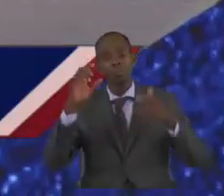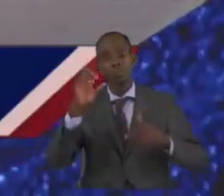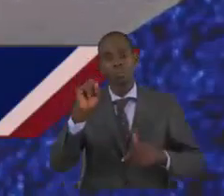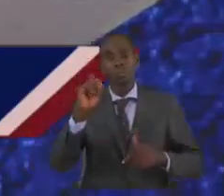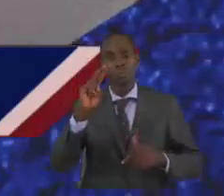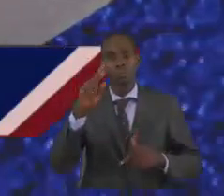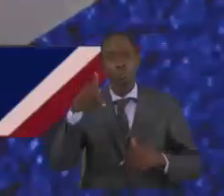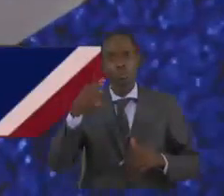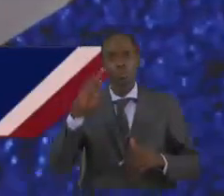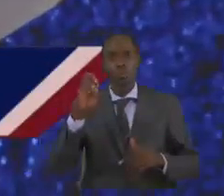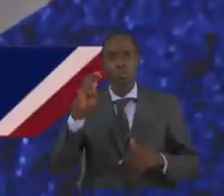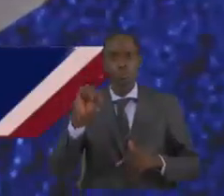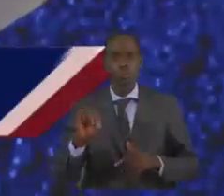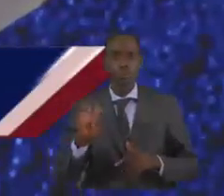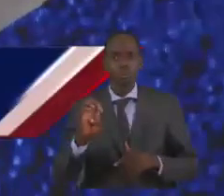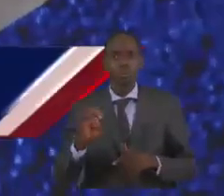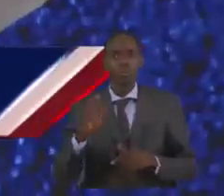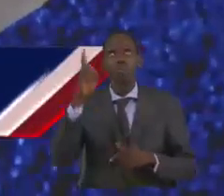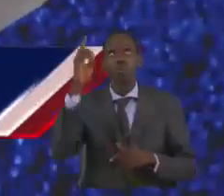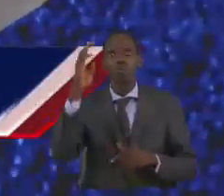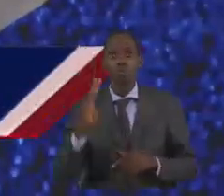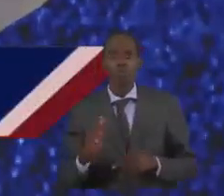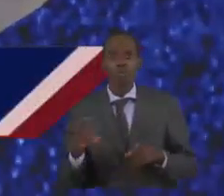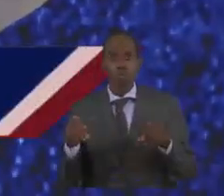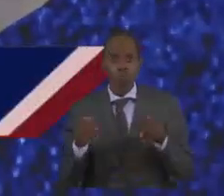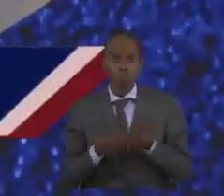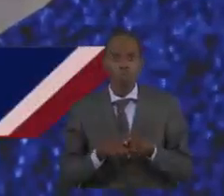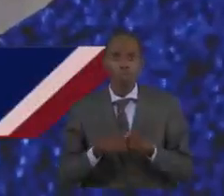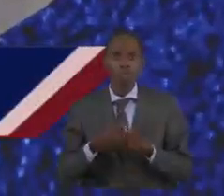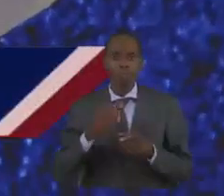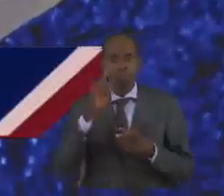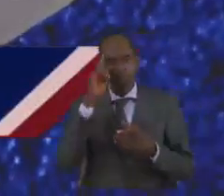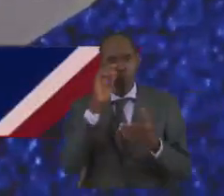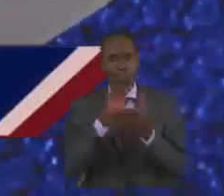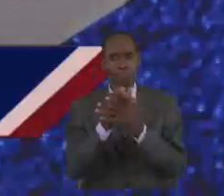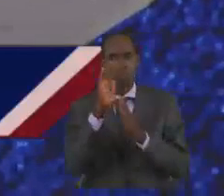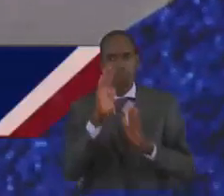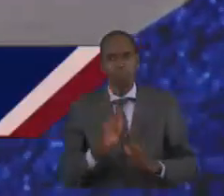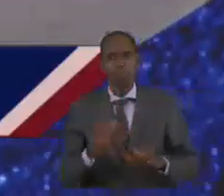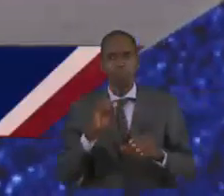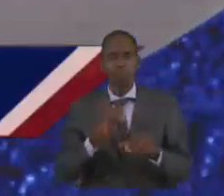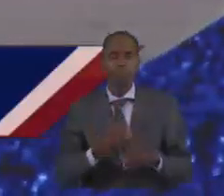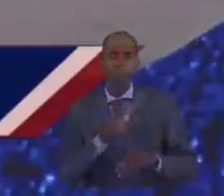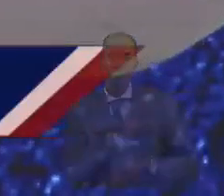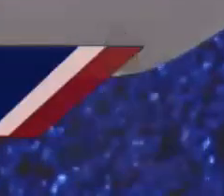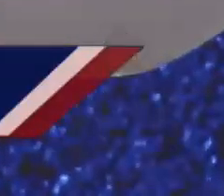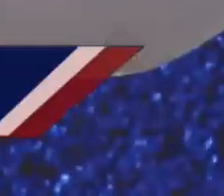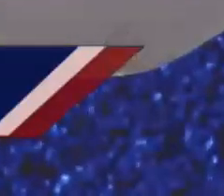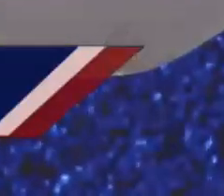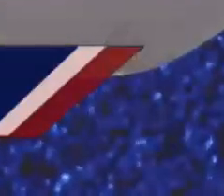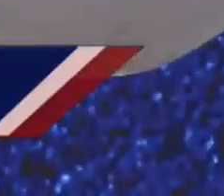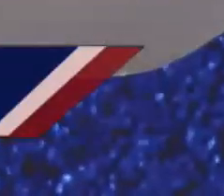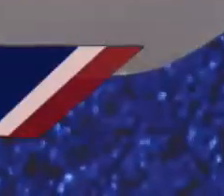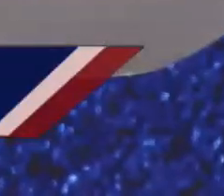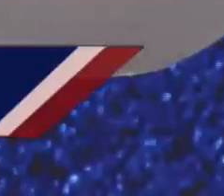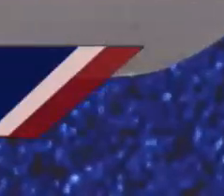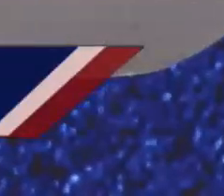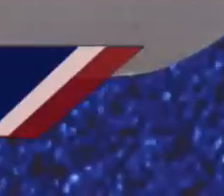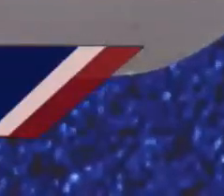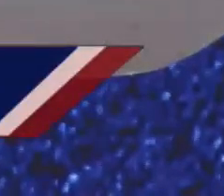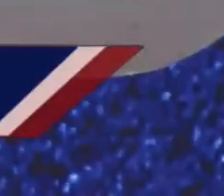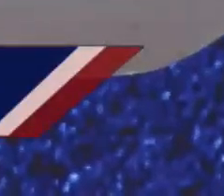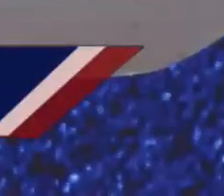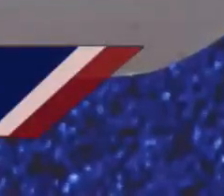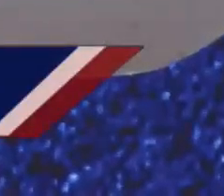saints in Christ. Pleasing the supreme God as we have been born again, we're children